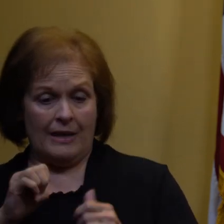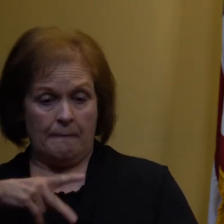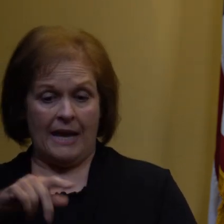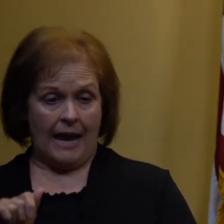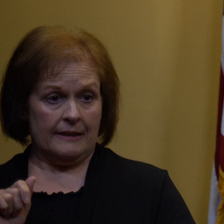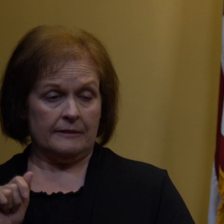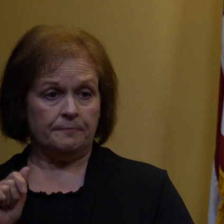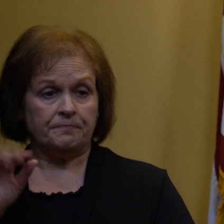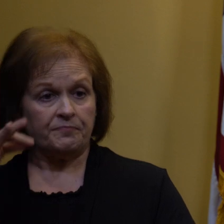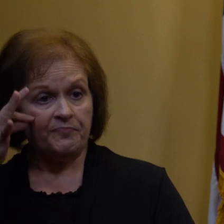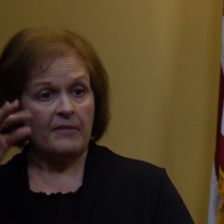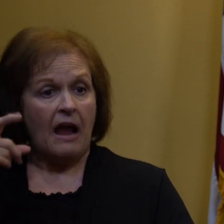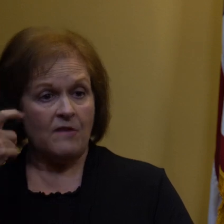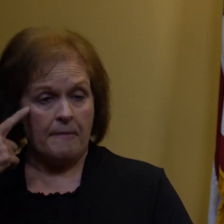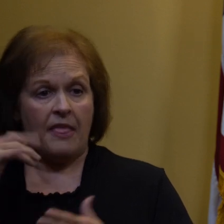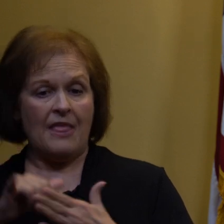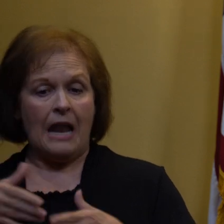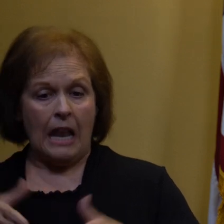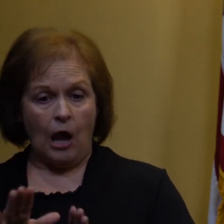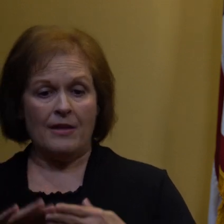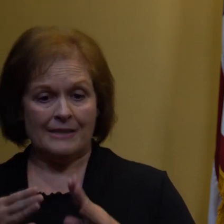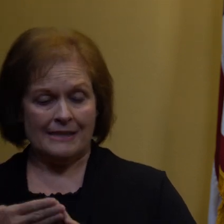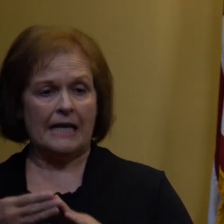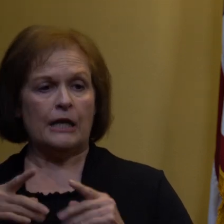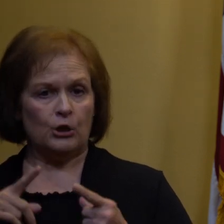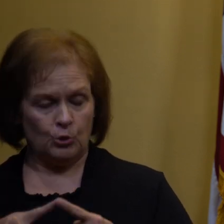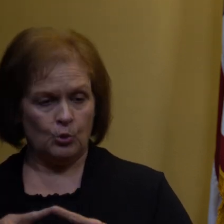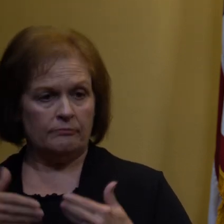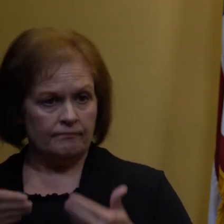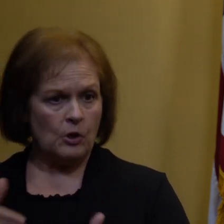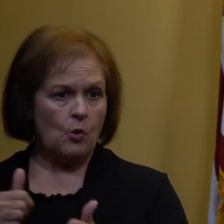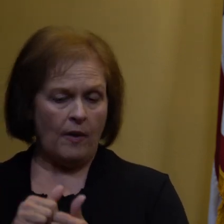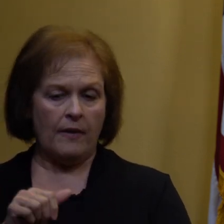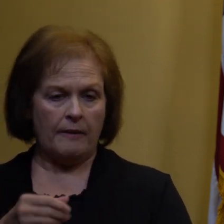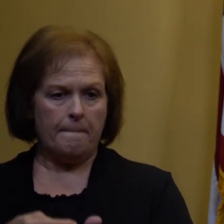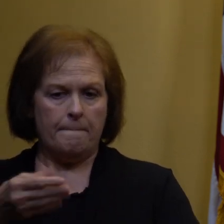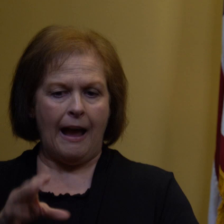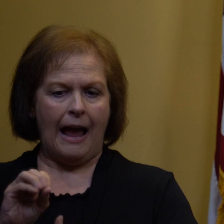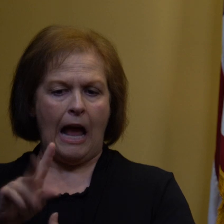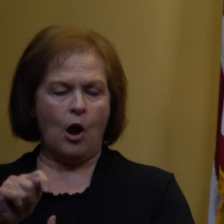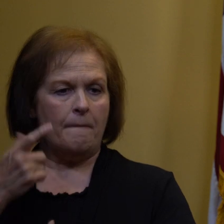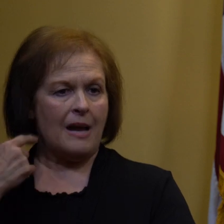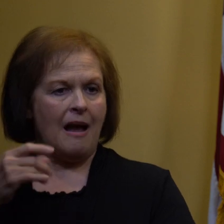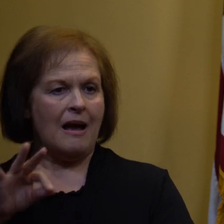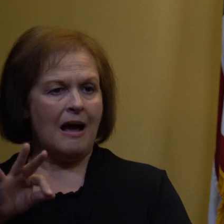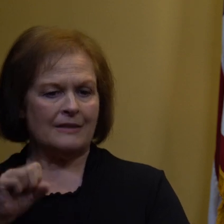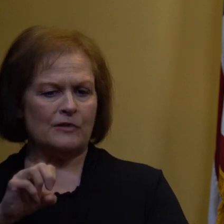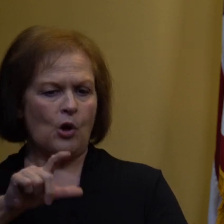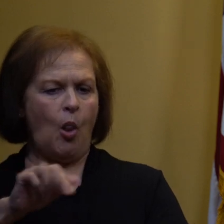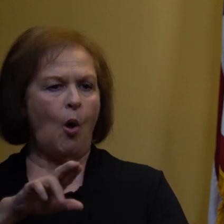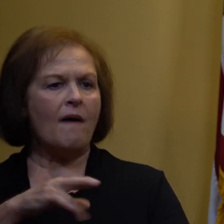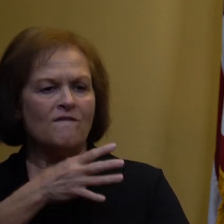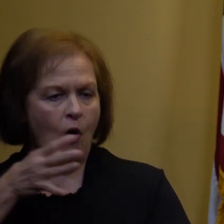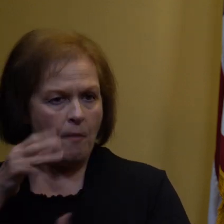EPA, federal government, which allowed the city to move forward with buyouts, because a solar farm is definitely